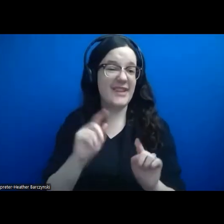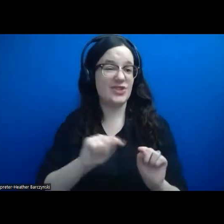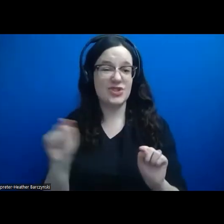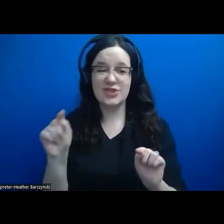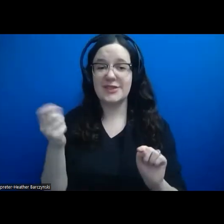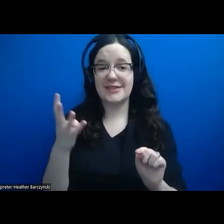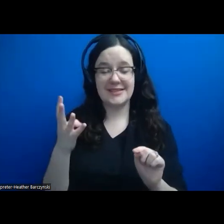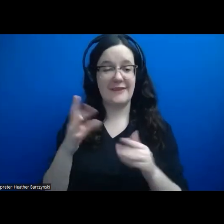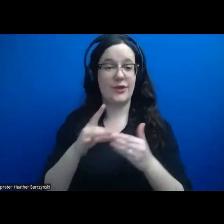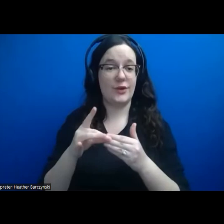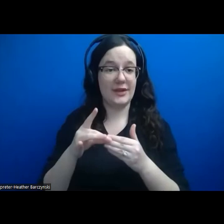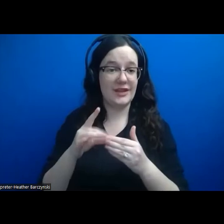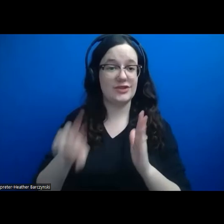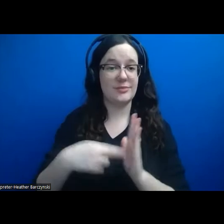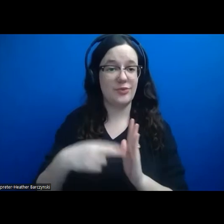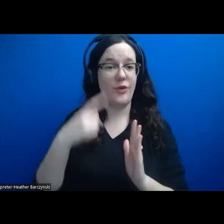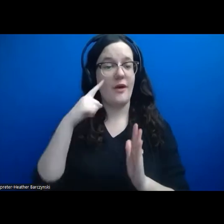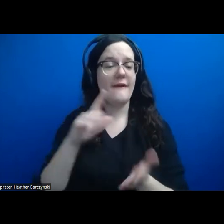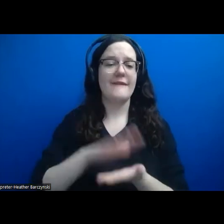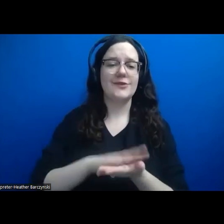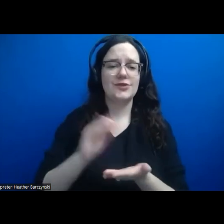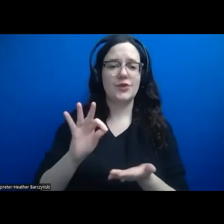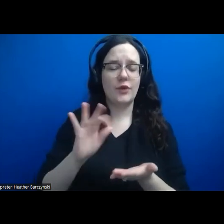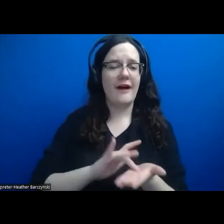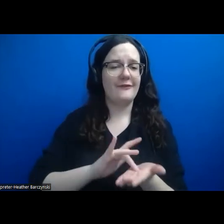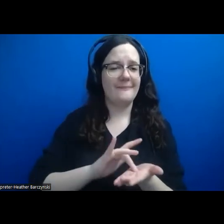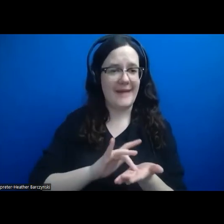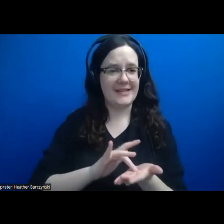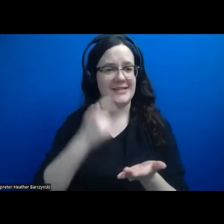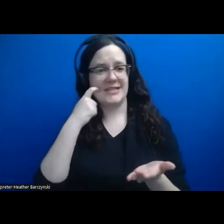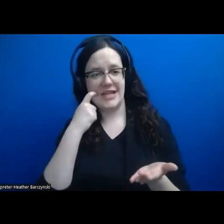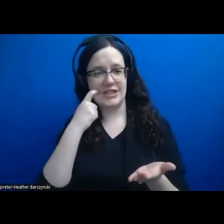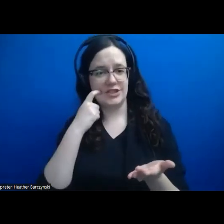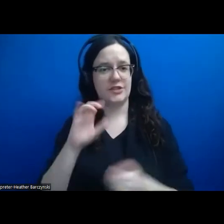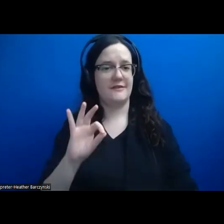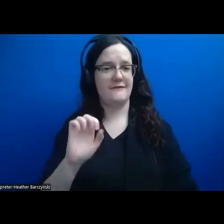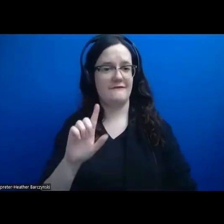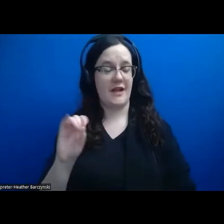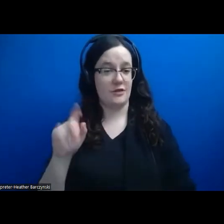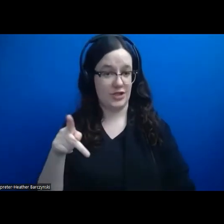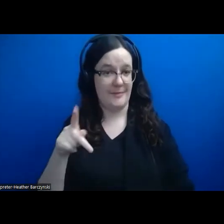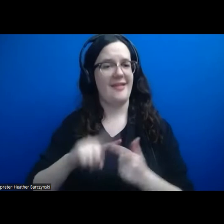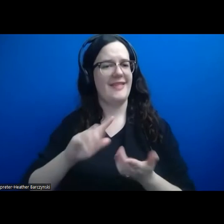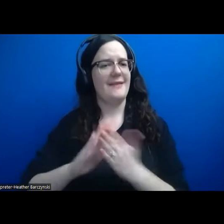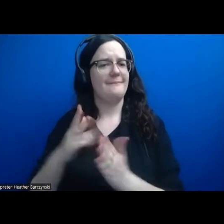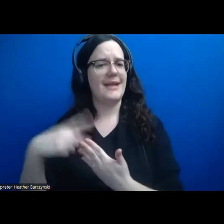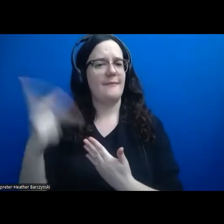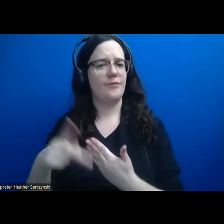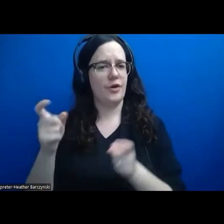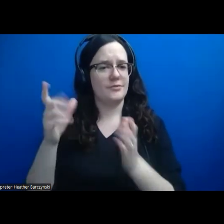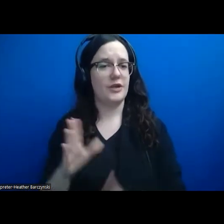School of Medicine Addiction Psychiatry Fellowship before serving as a program director from 2017